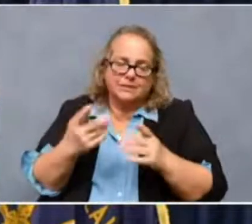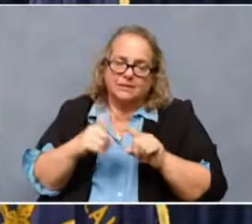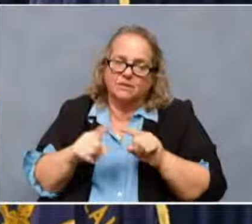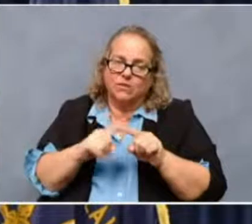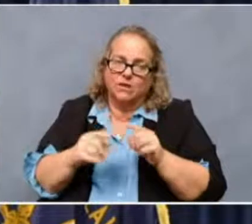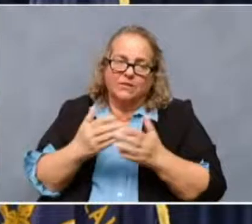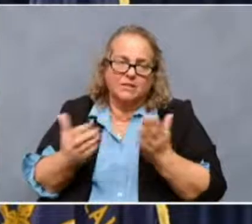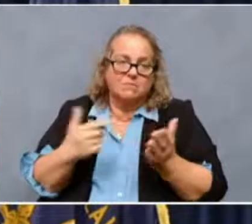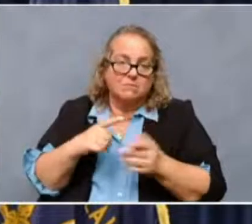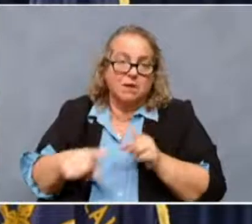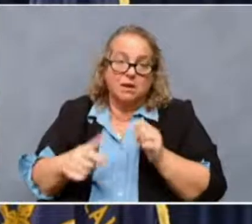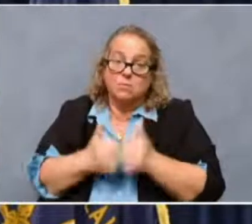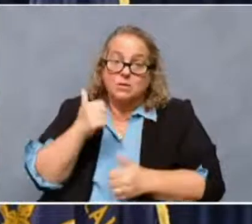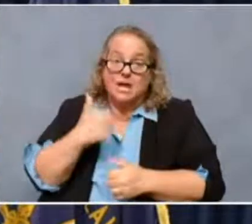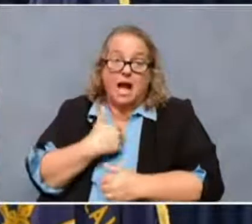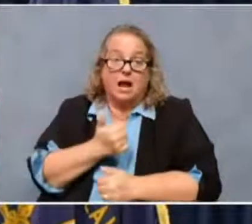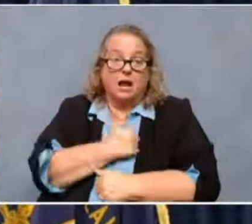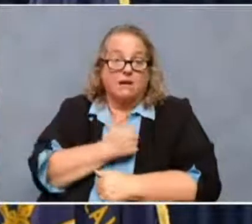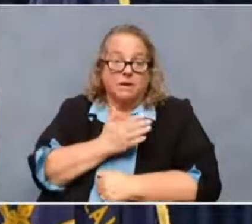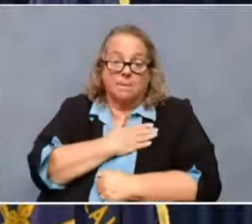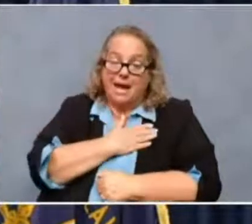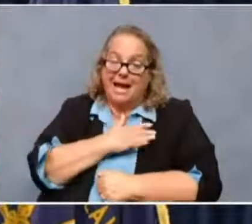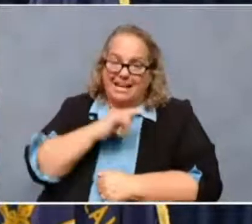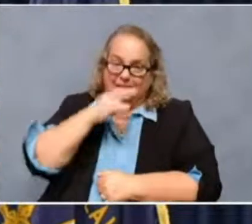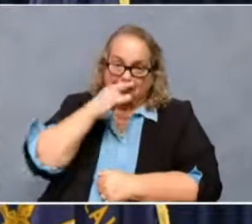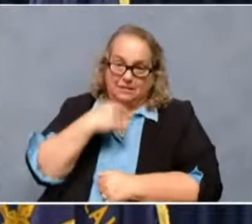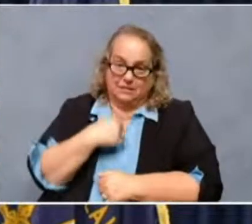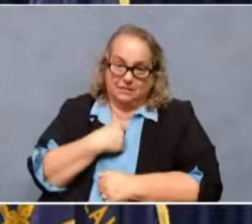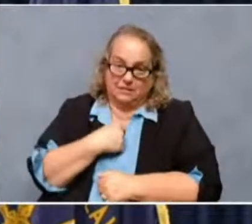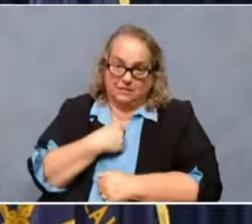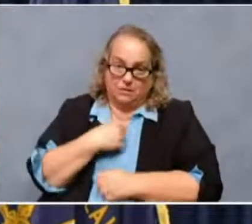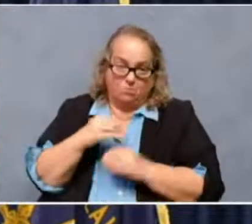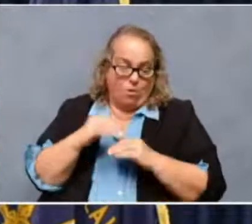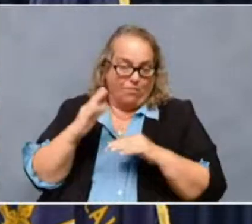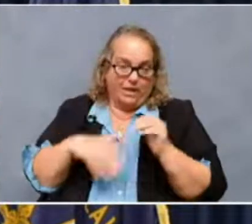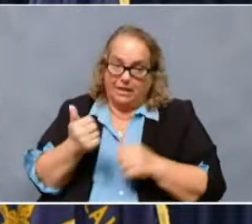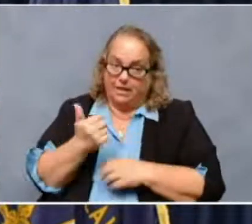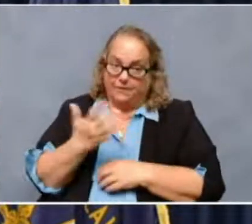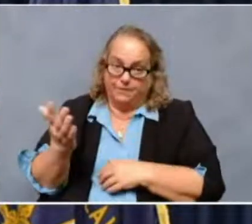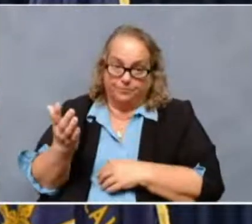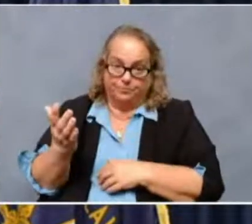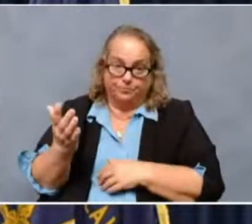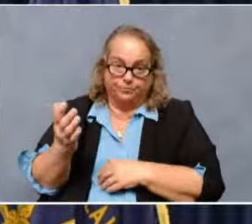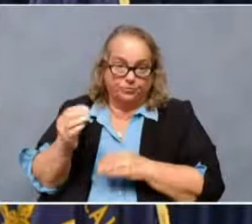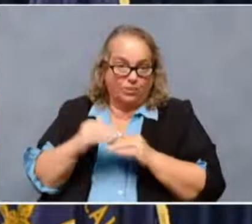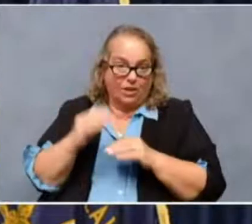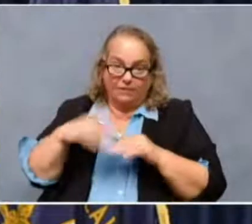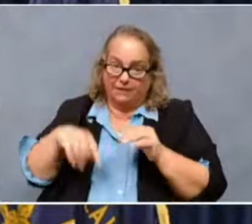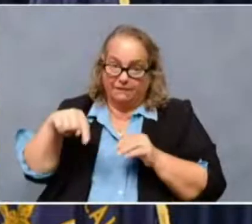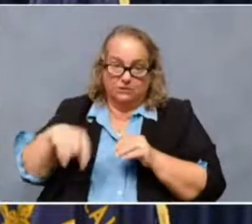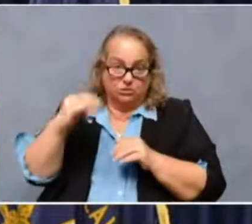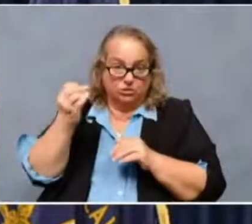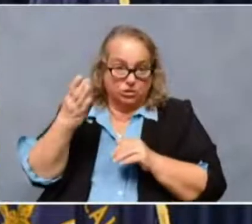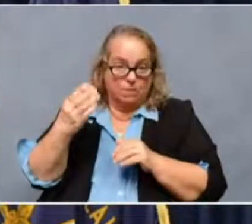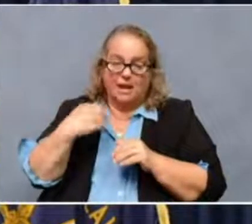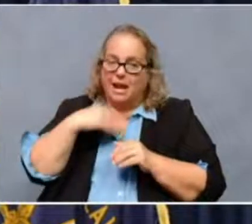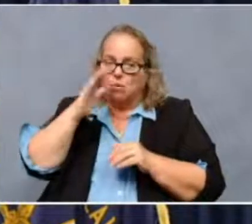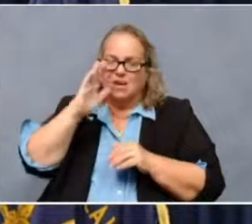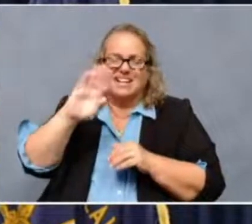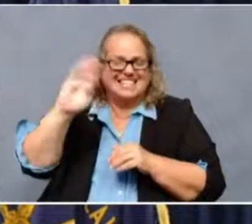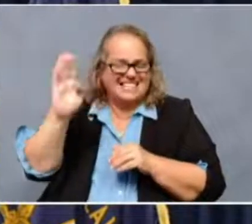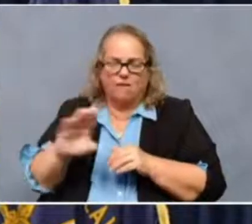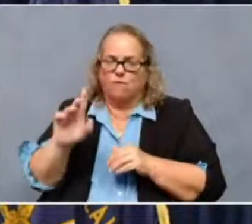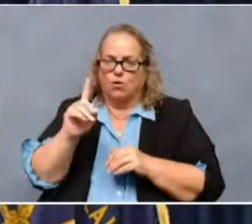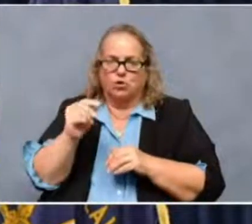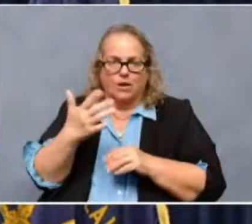them that I love my kids more than anything. A lot more than this job. And I would never do something to harm my kids,